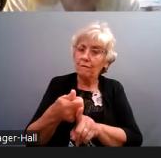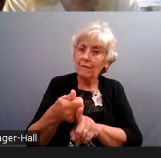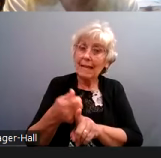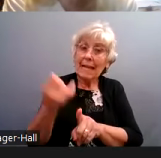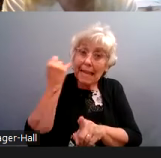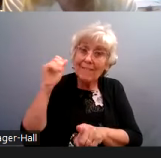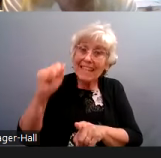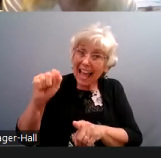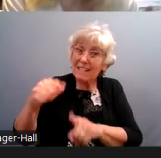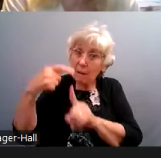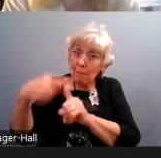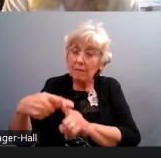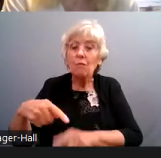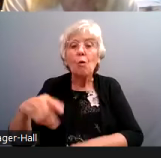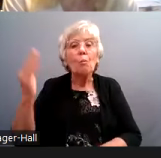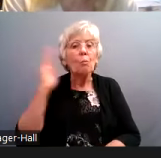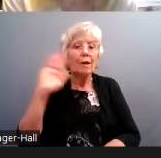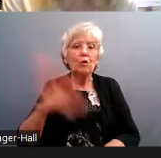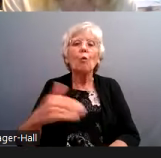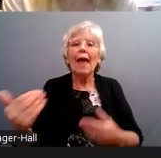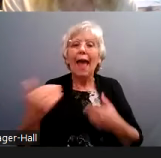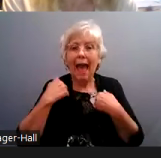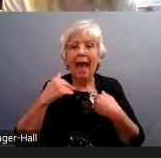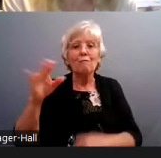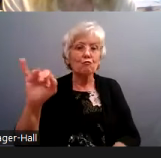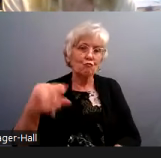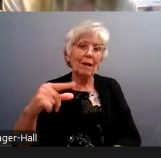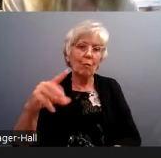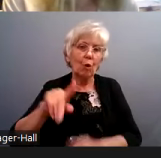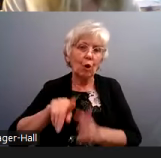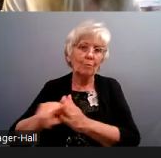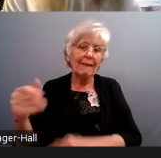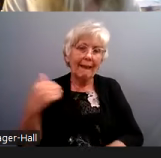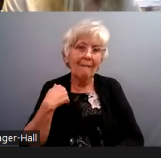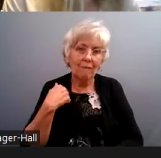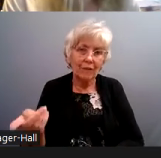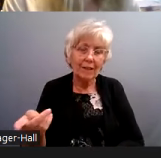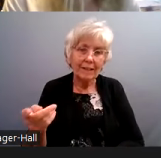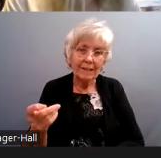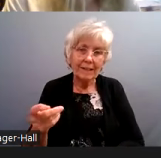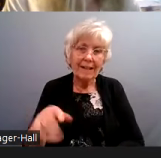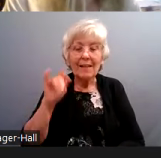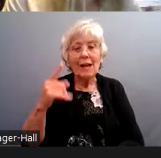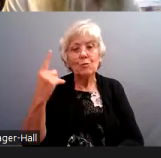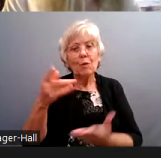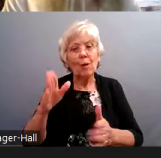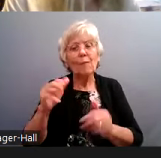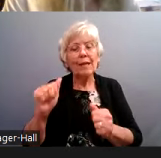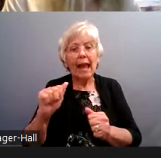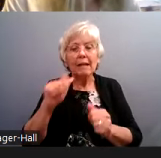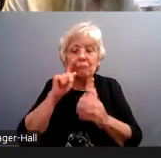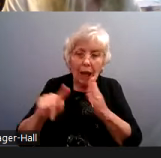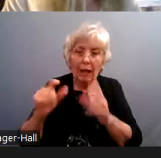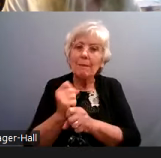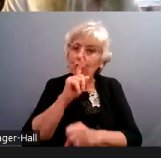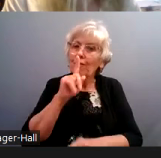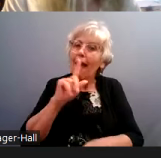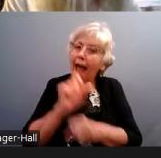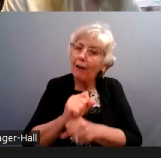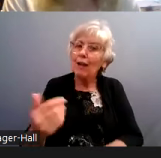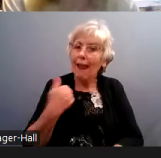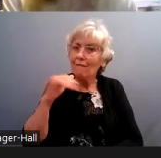there. So that's one of the tests that we use to confirm if they actually have it. But we also use